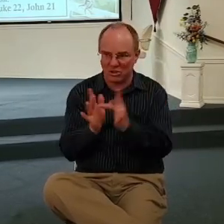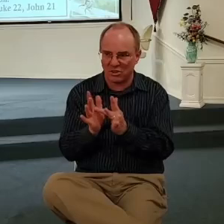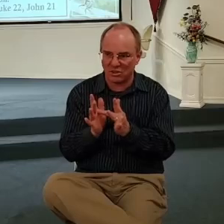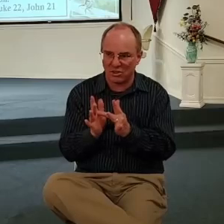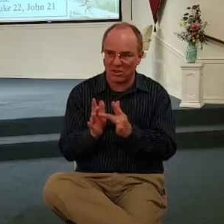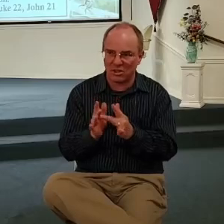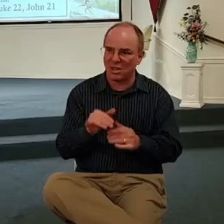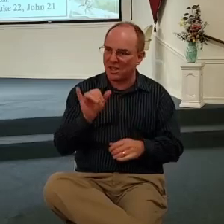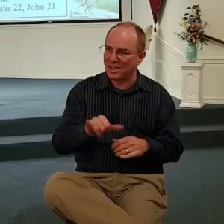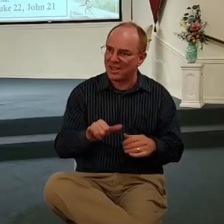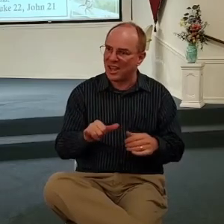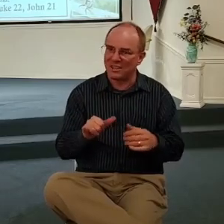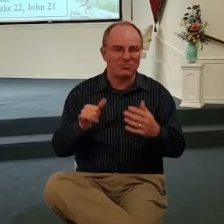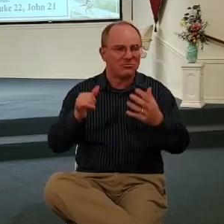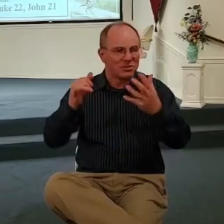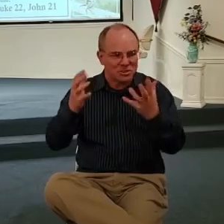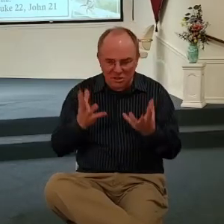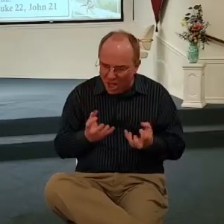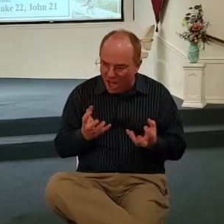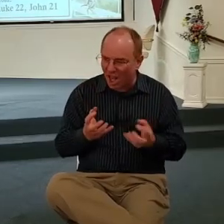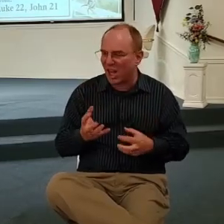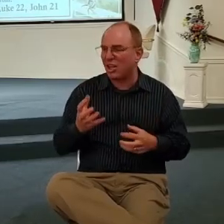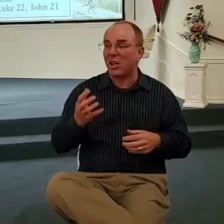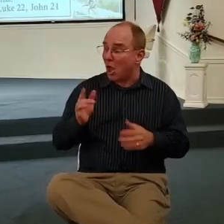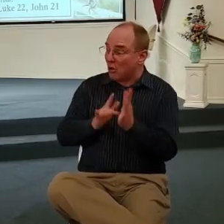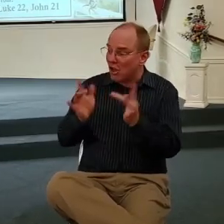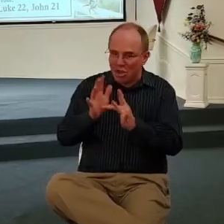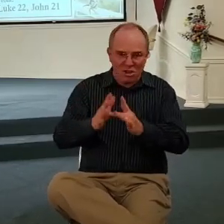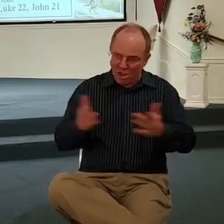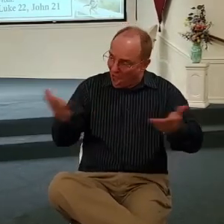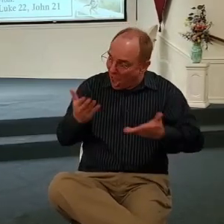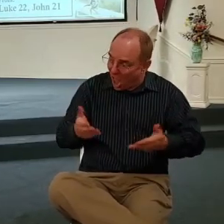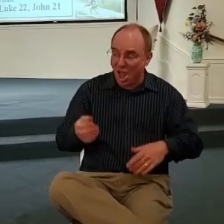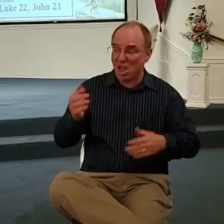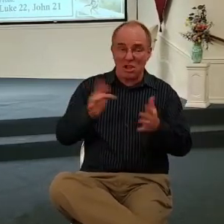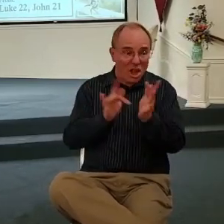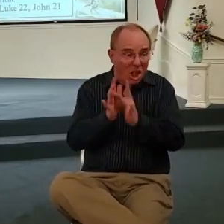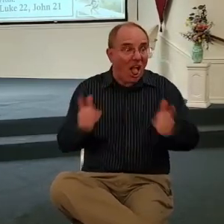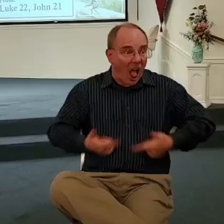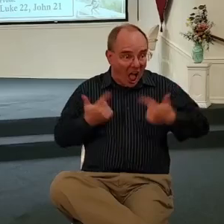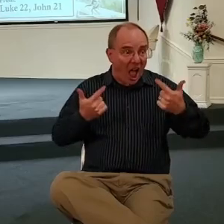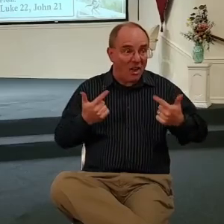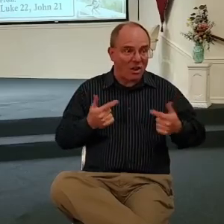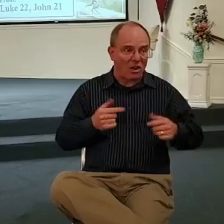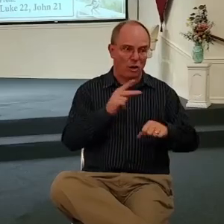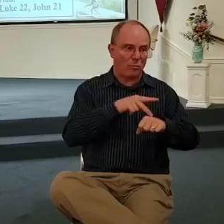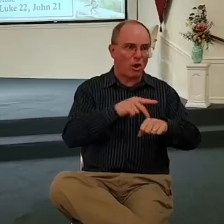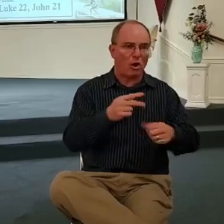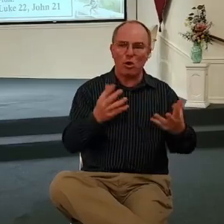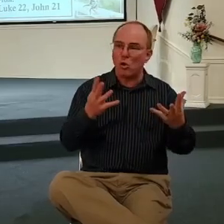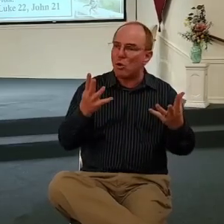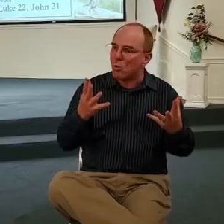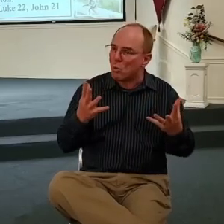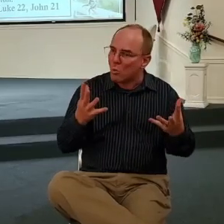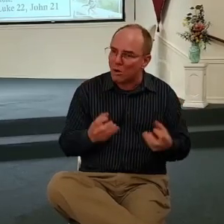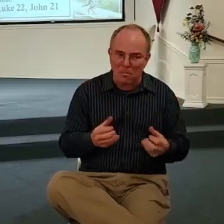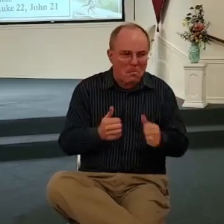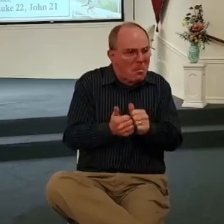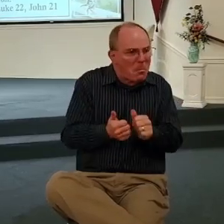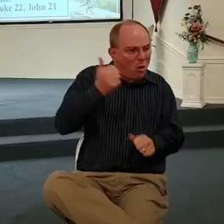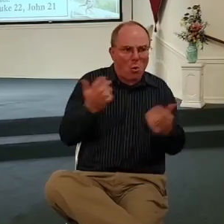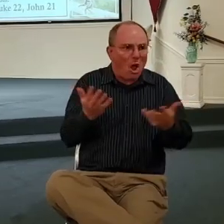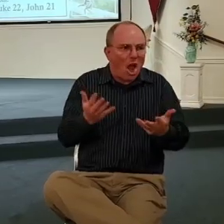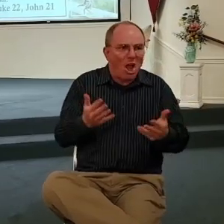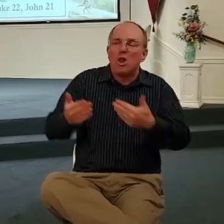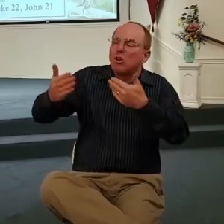once again, Jesus is back, and he's alive, and he wants nothing more to be close to him, to be back in